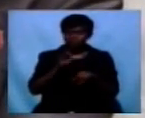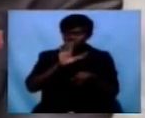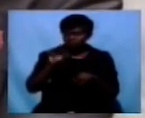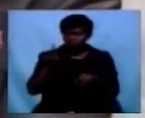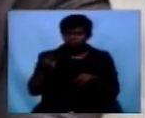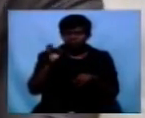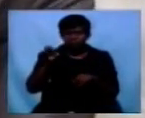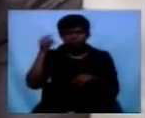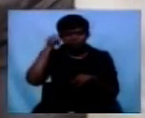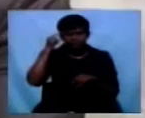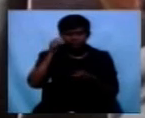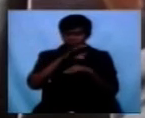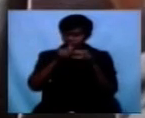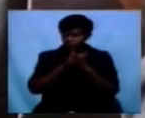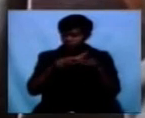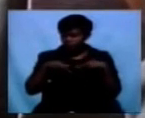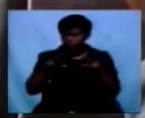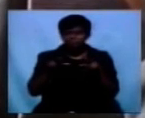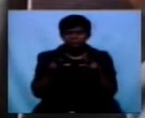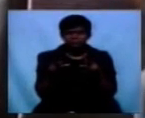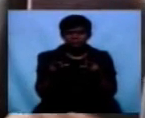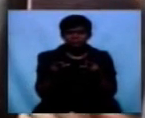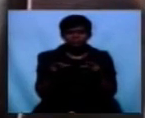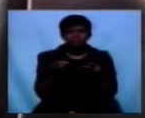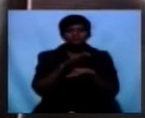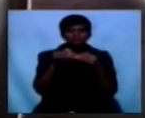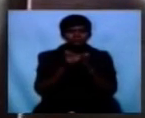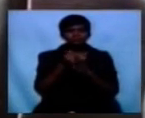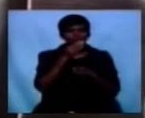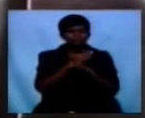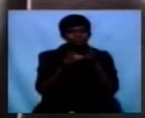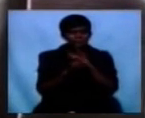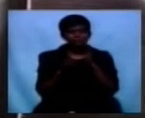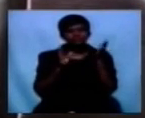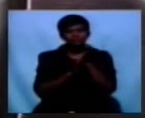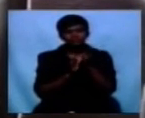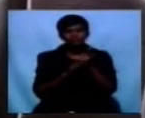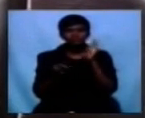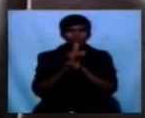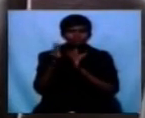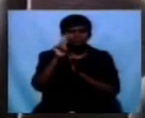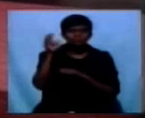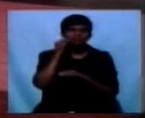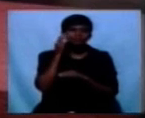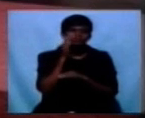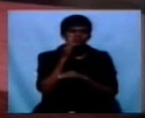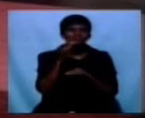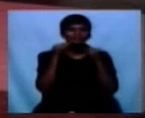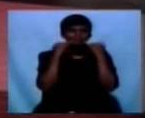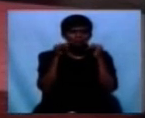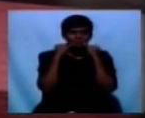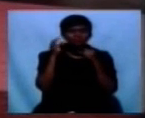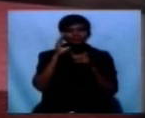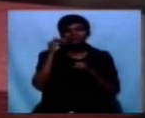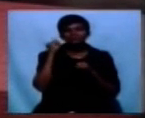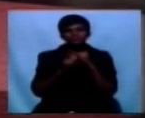Patriotic Front. All the road network, all the infrastructure, schools, universities, houses, mention them, we will